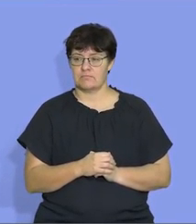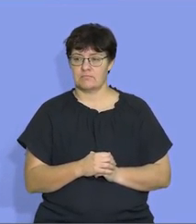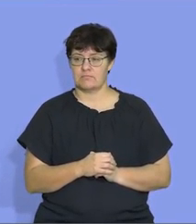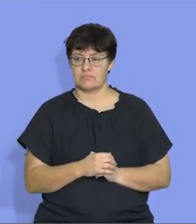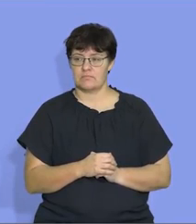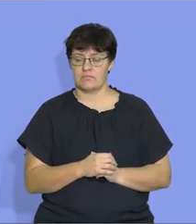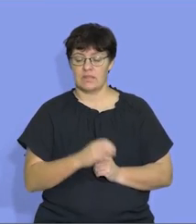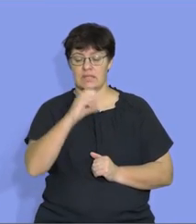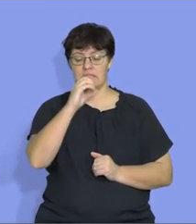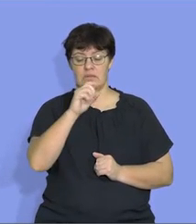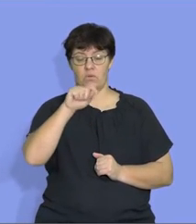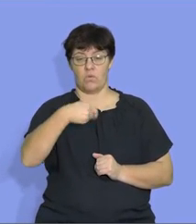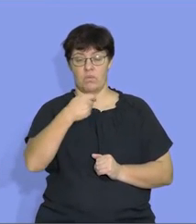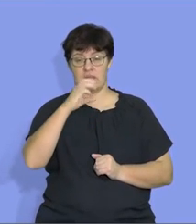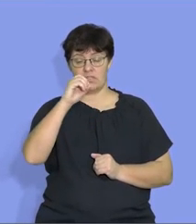0.04, right,